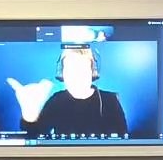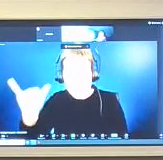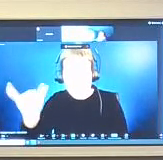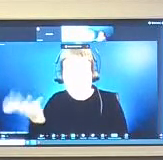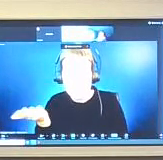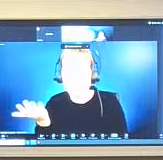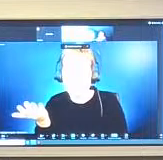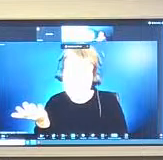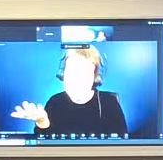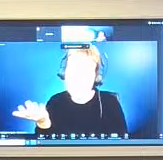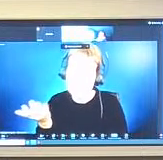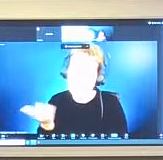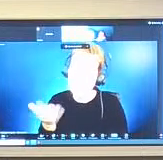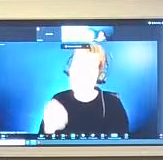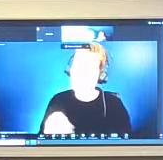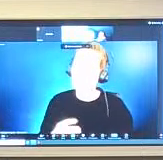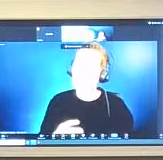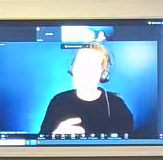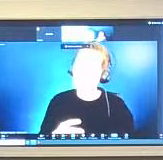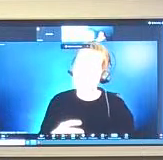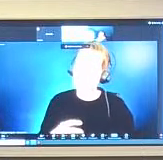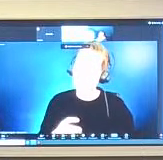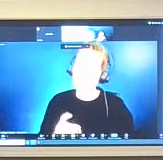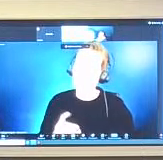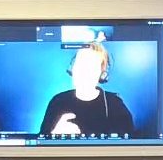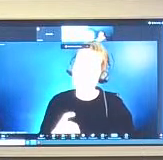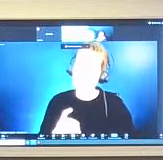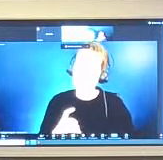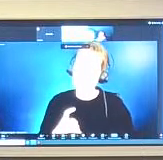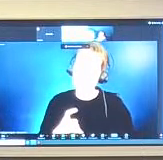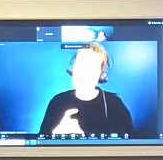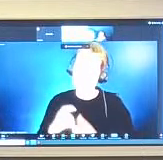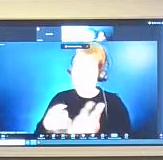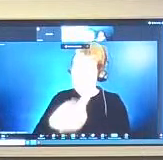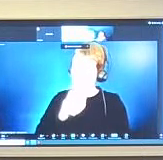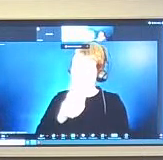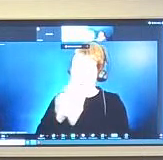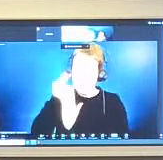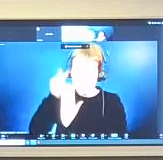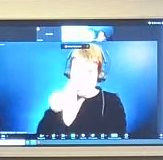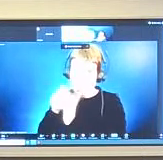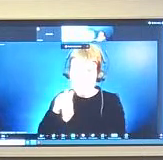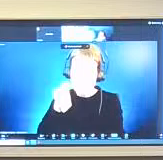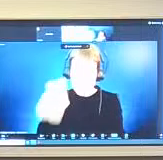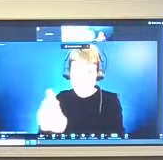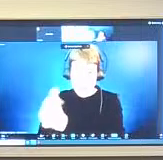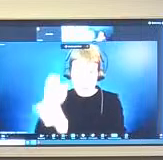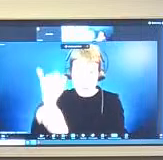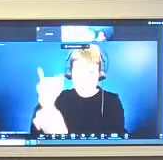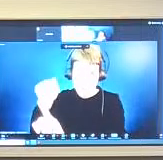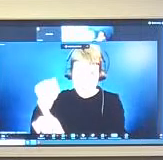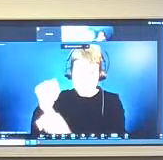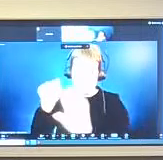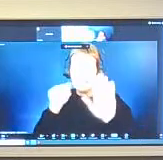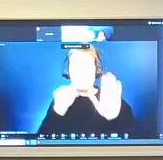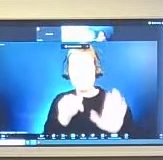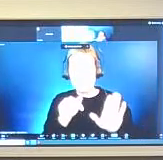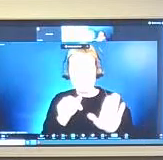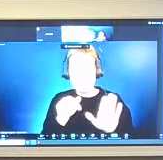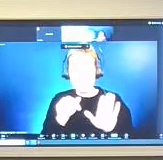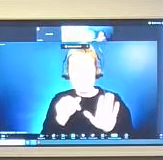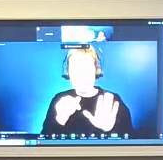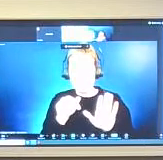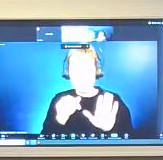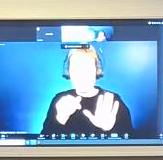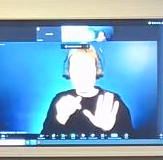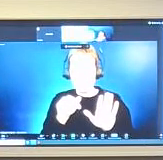And they're odd little things, little caveats that were built into the law so that if you're